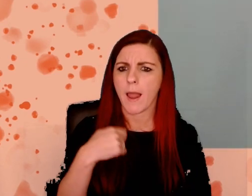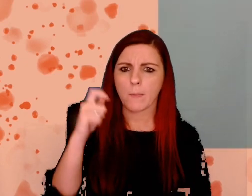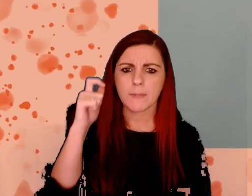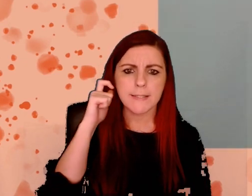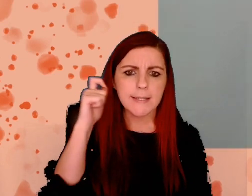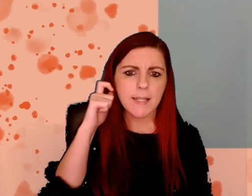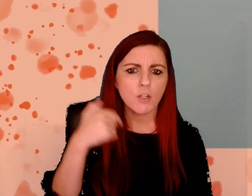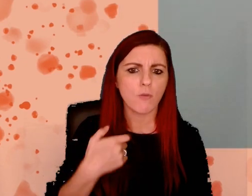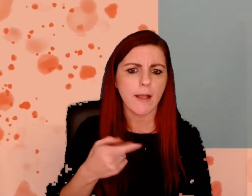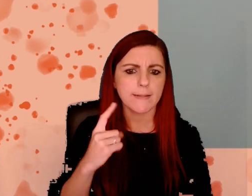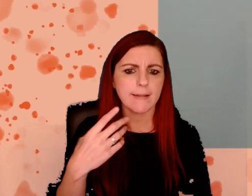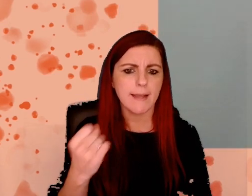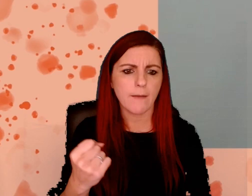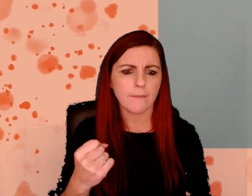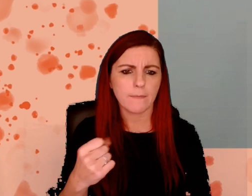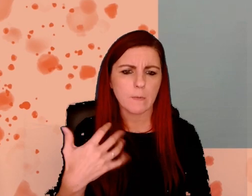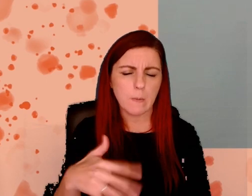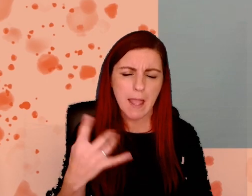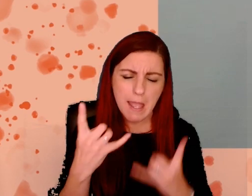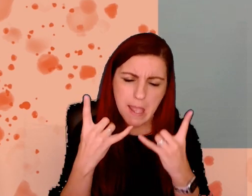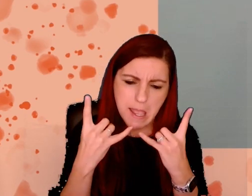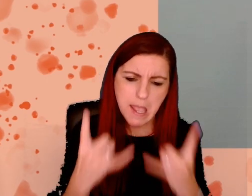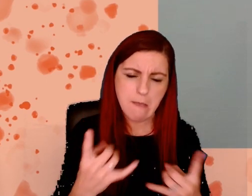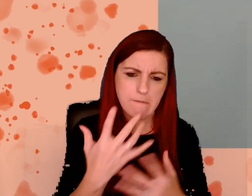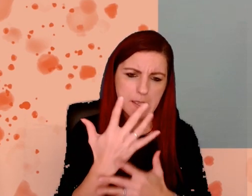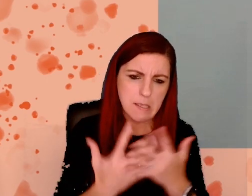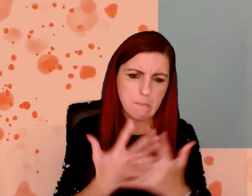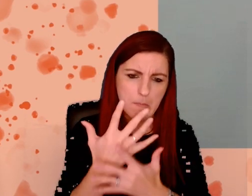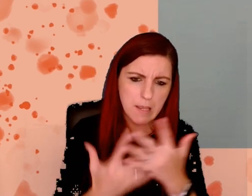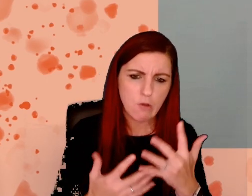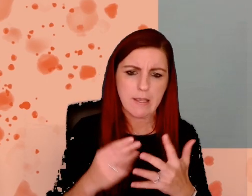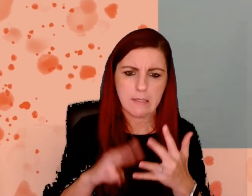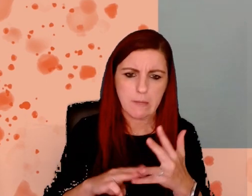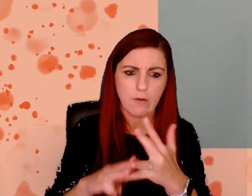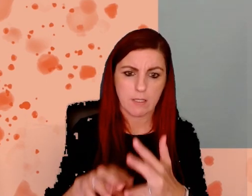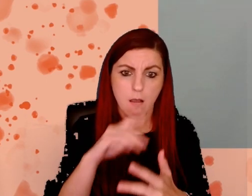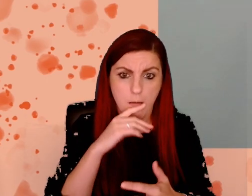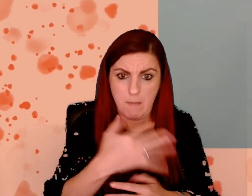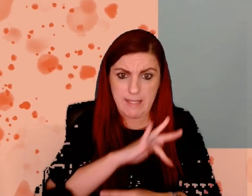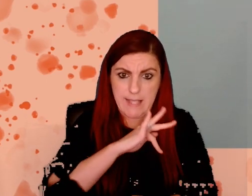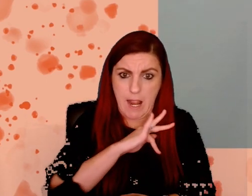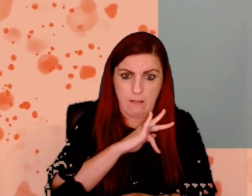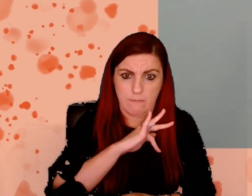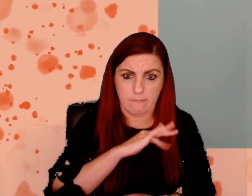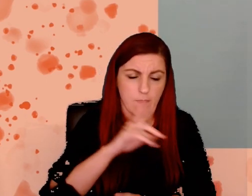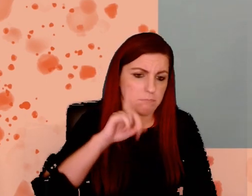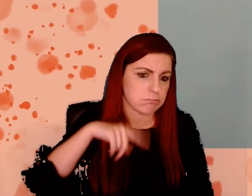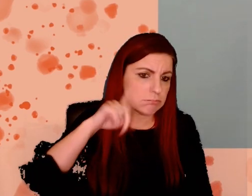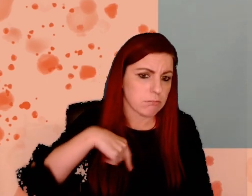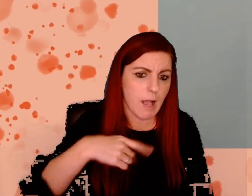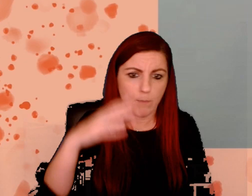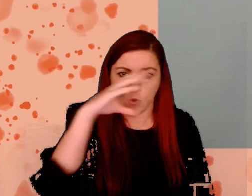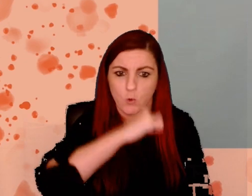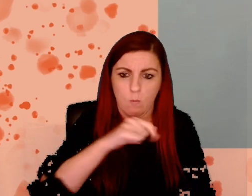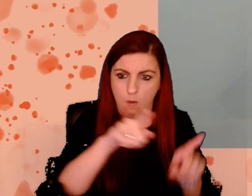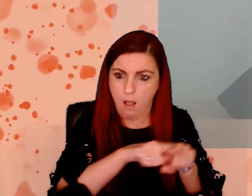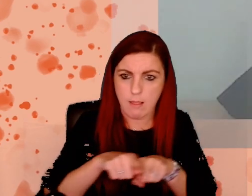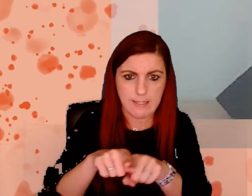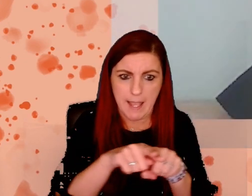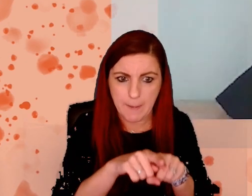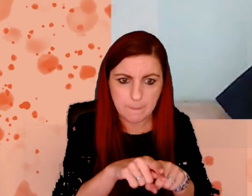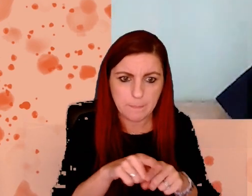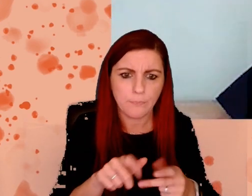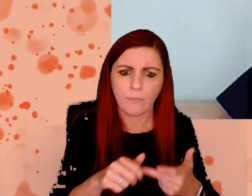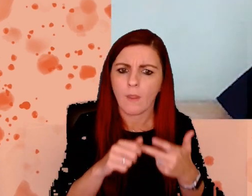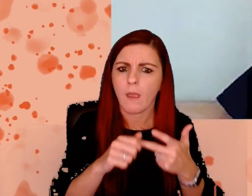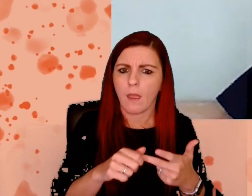years, I had a very, very heavy periods. Nobody took any note of them. I didn't, because I presumed everybody else was the same.